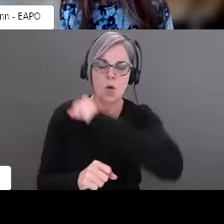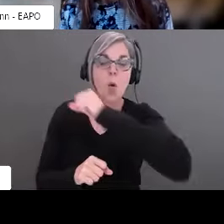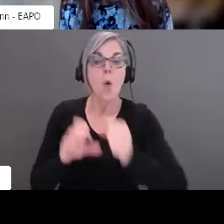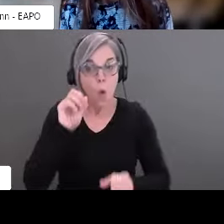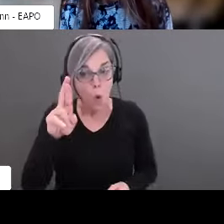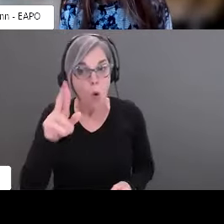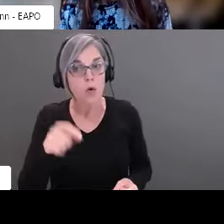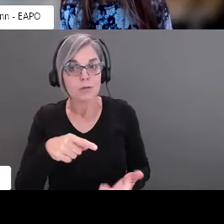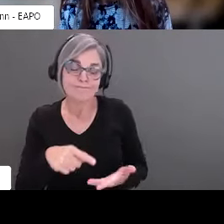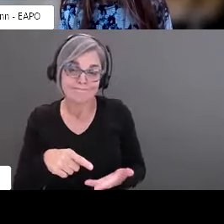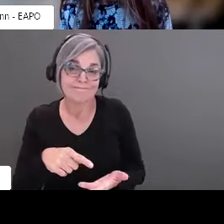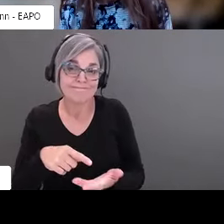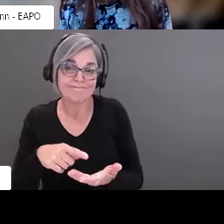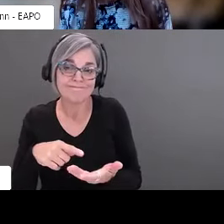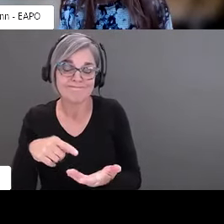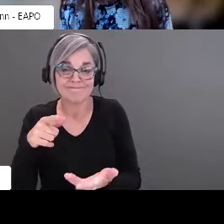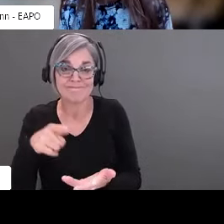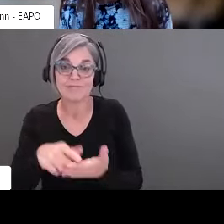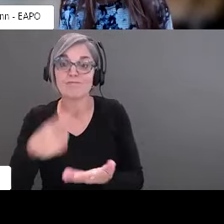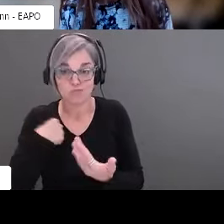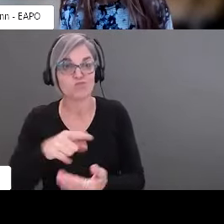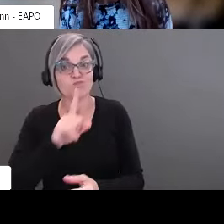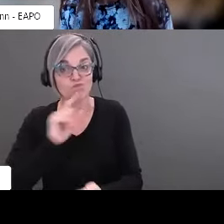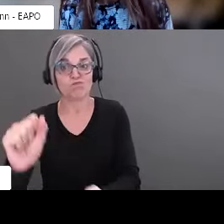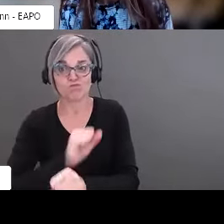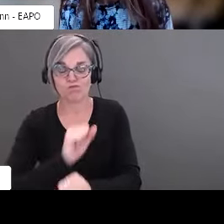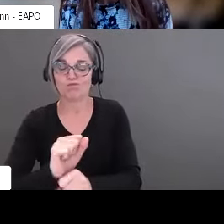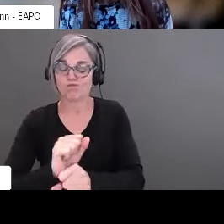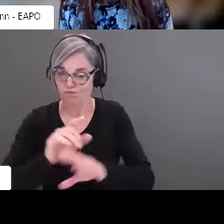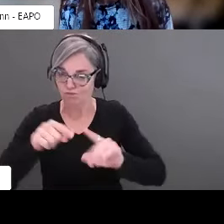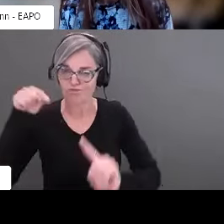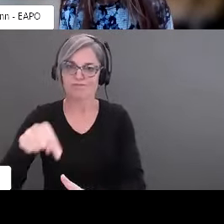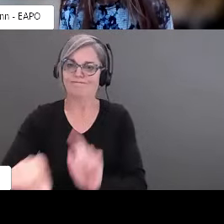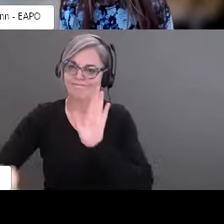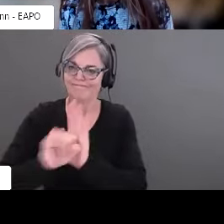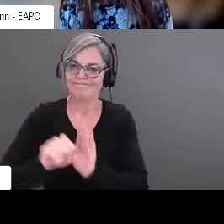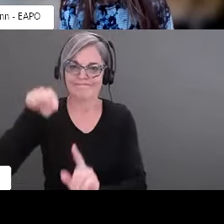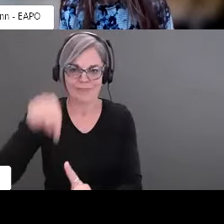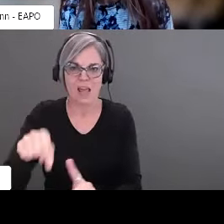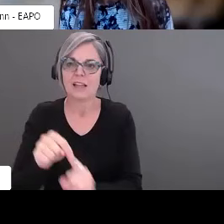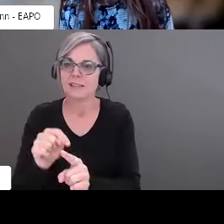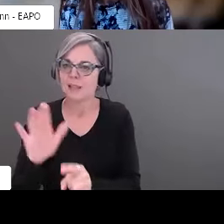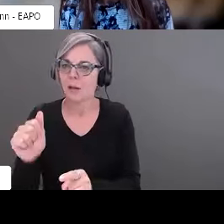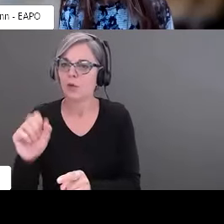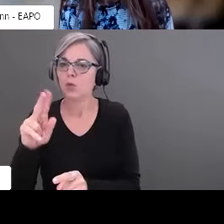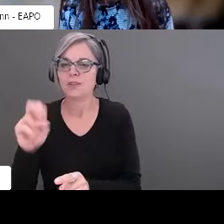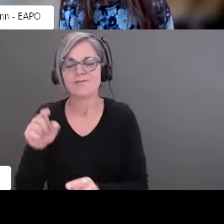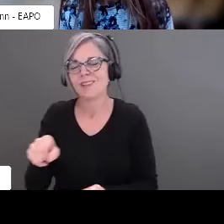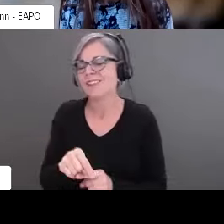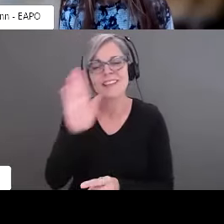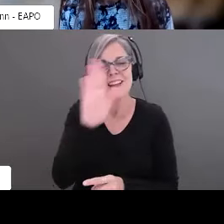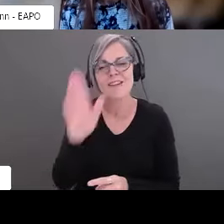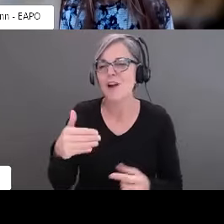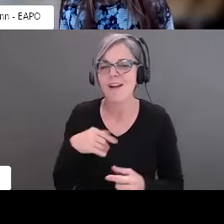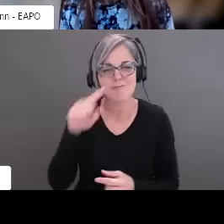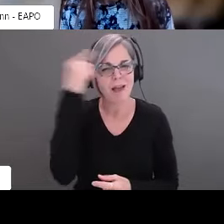Yeah, it's almost never clear cut. This is why I talk about pink flags. So these can be defensive, but this